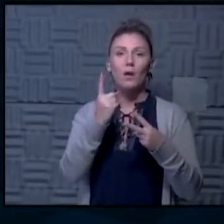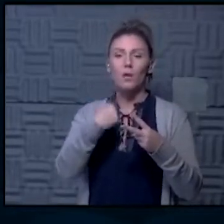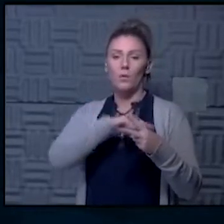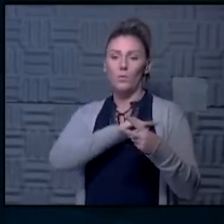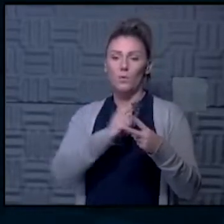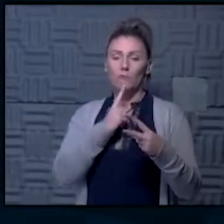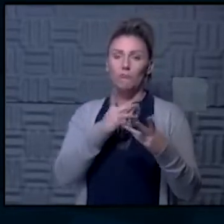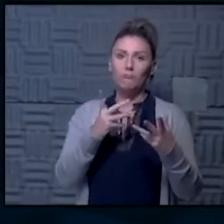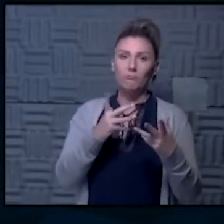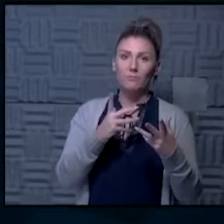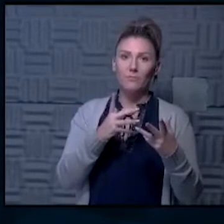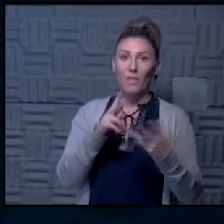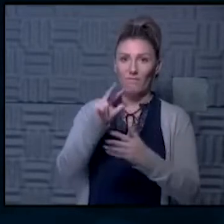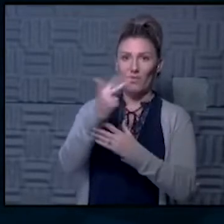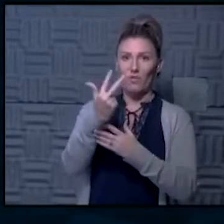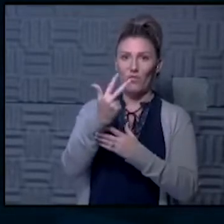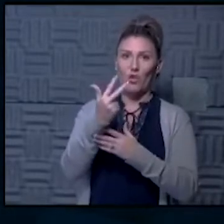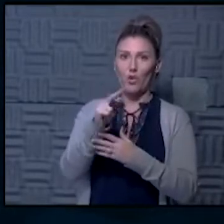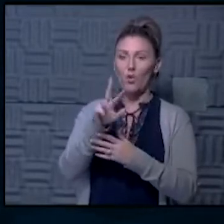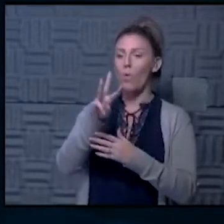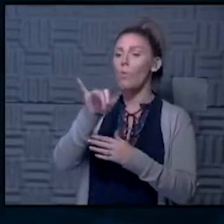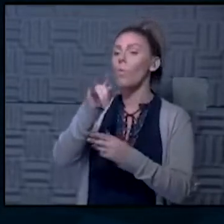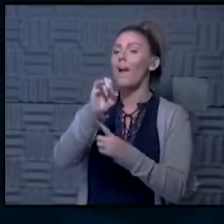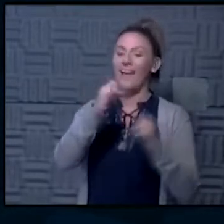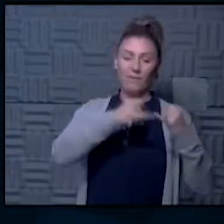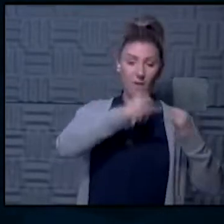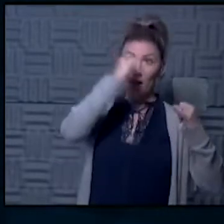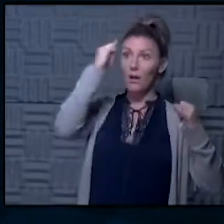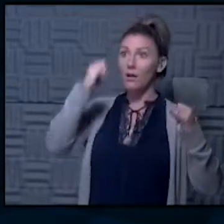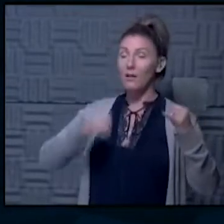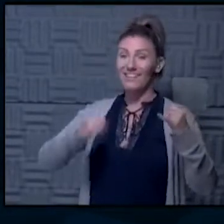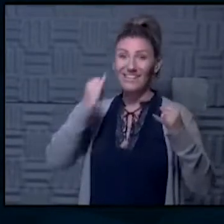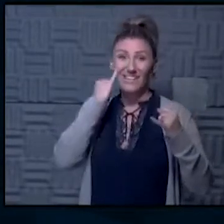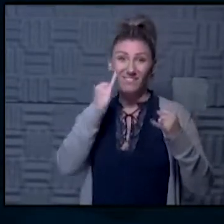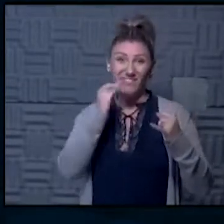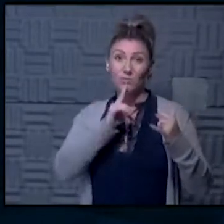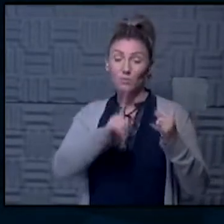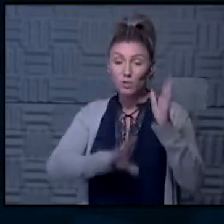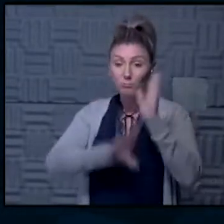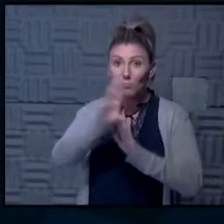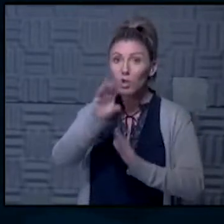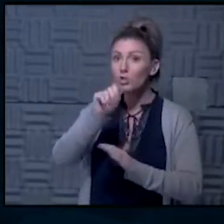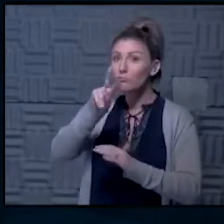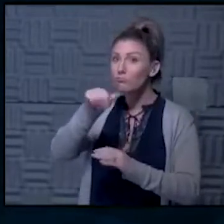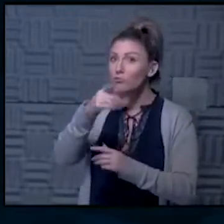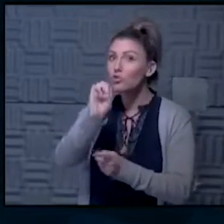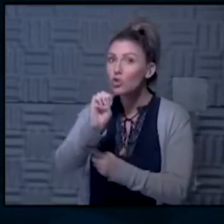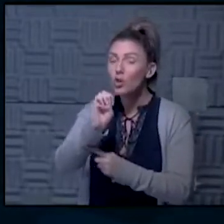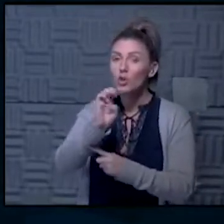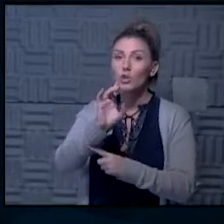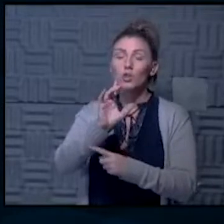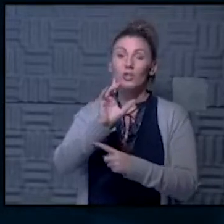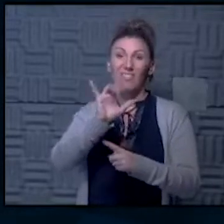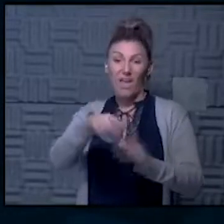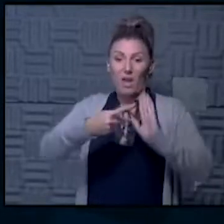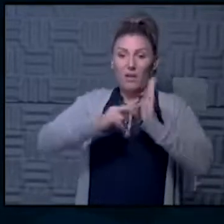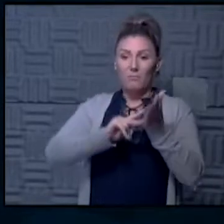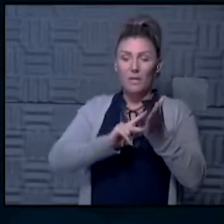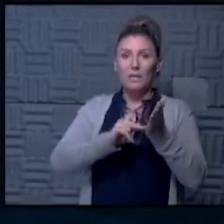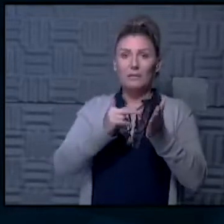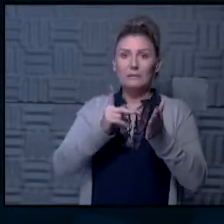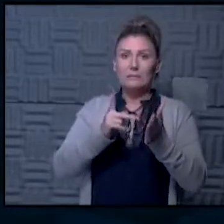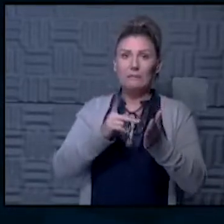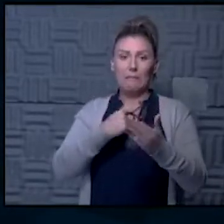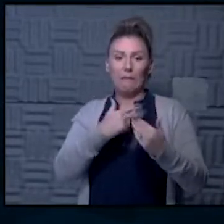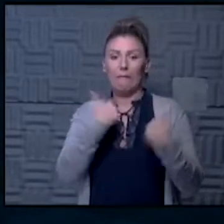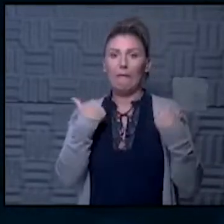upswing of a third wave. Whether or not it'll be a true surge that challenges the capacity of the healthcare delivery system at the regional or